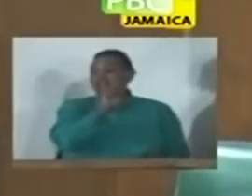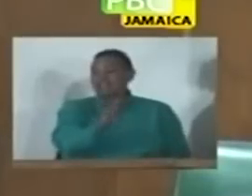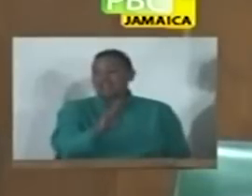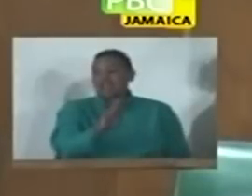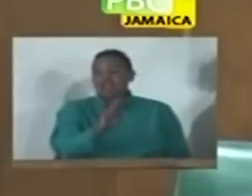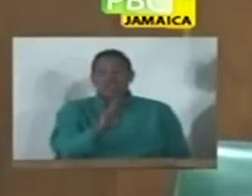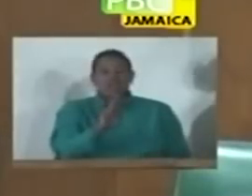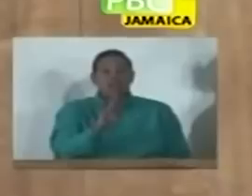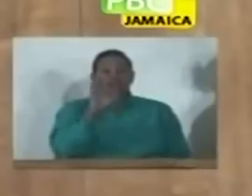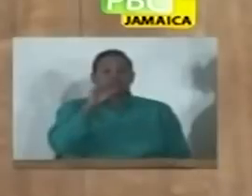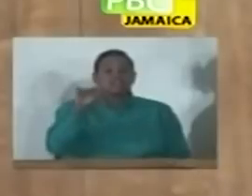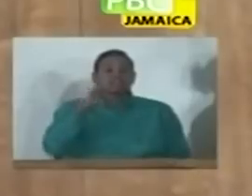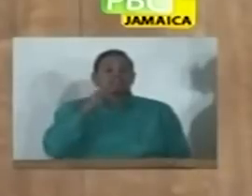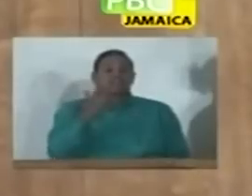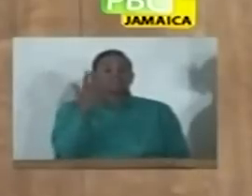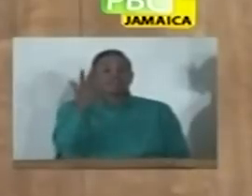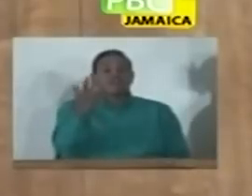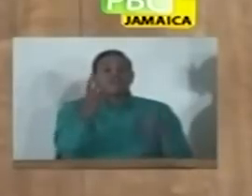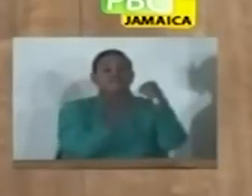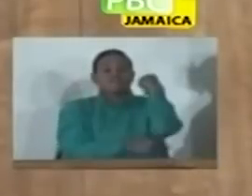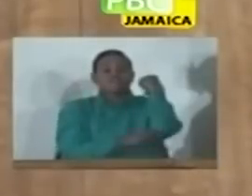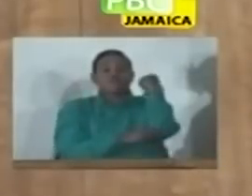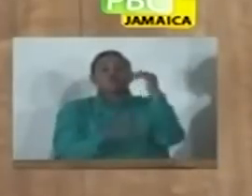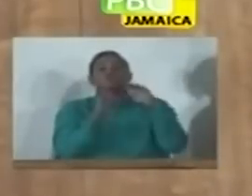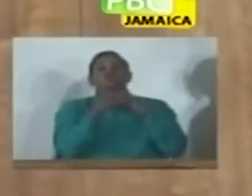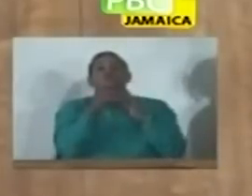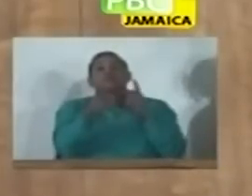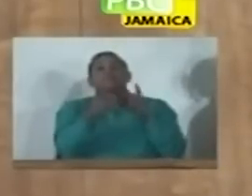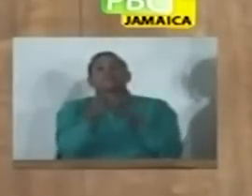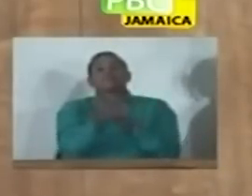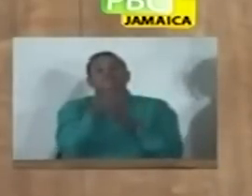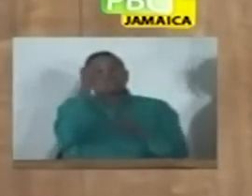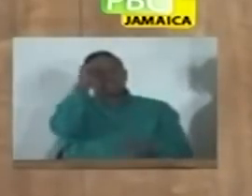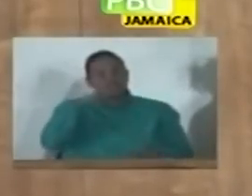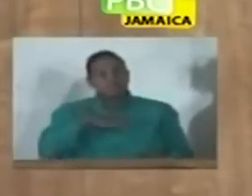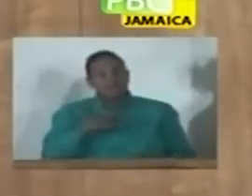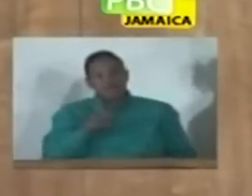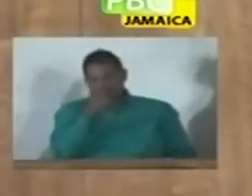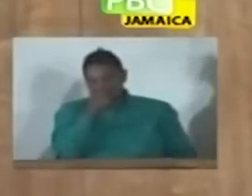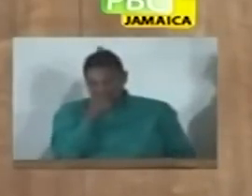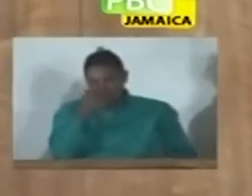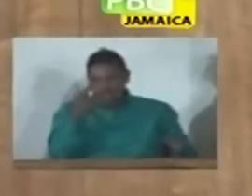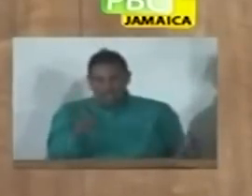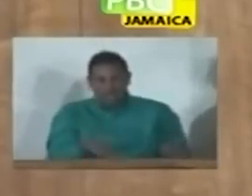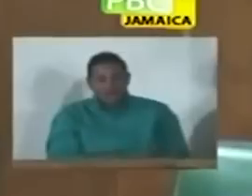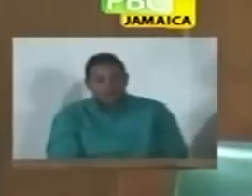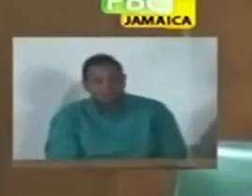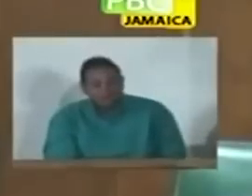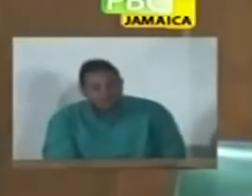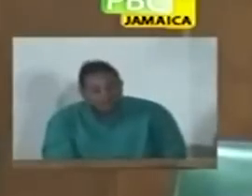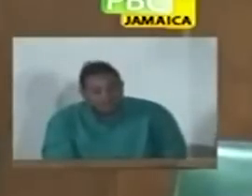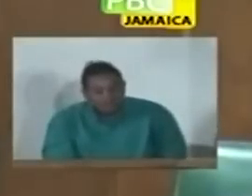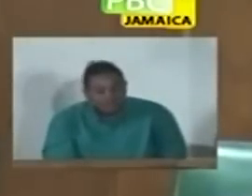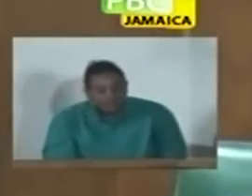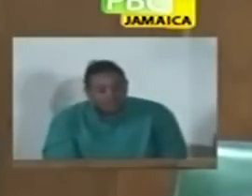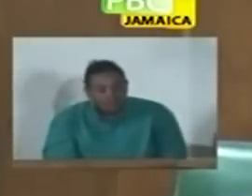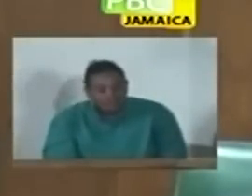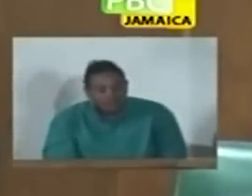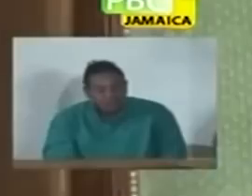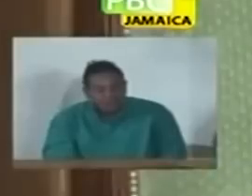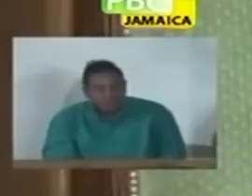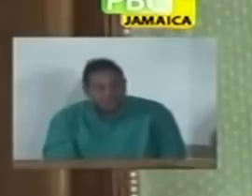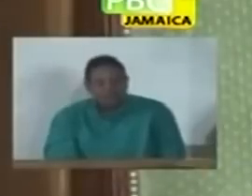Done in 5 poor Jamaicans. I don't need it. I have seen it. I don't need it. But this is misleading, Mr. President.